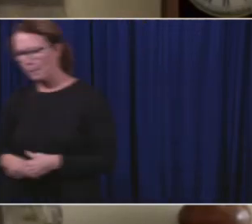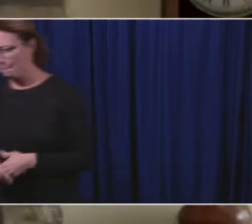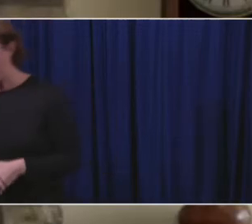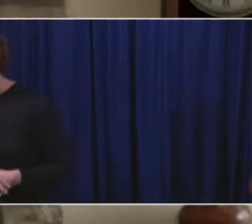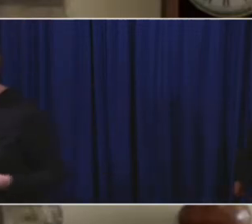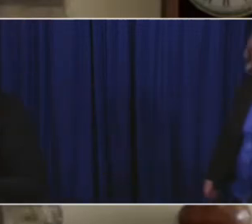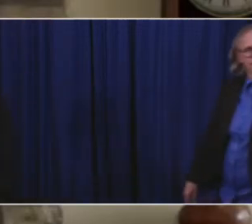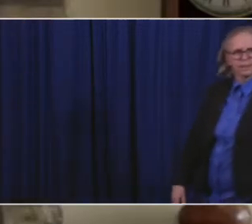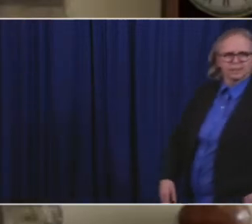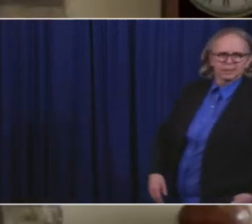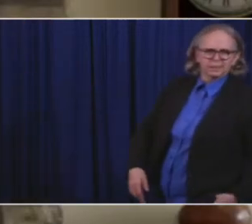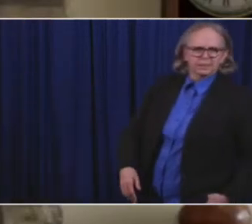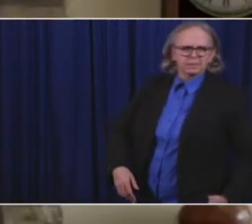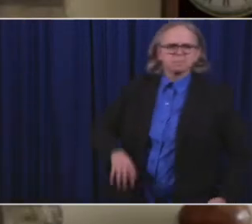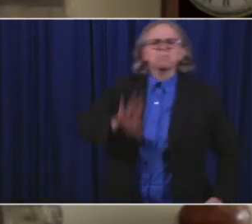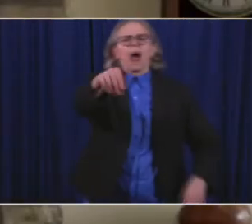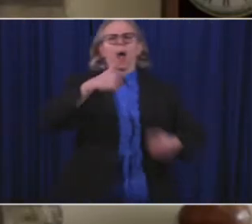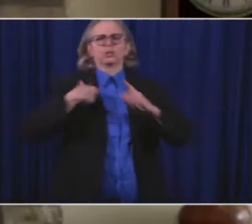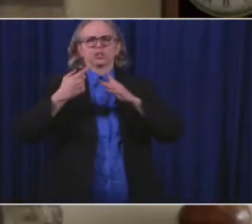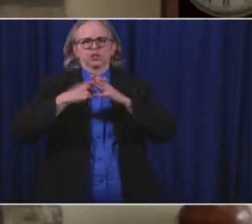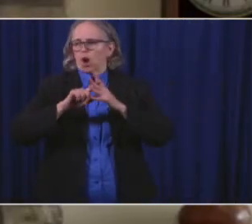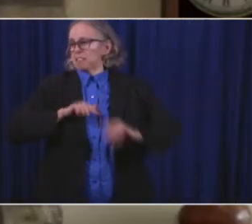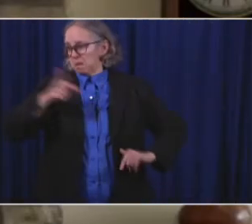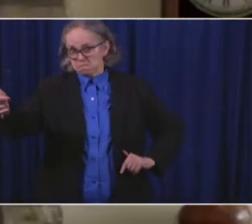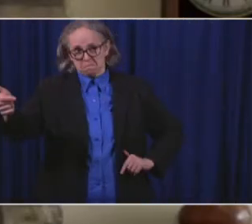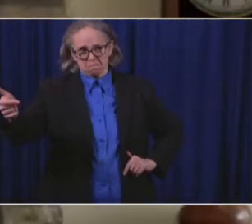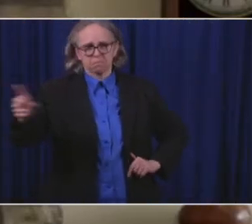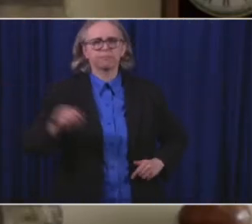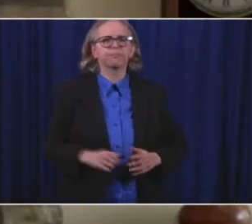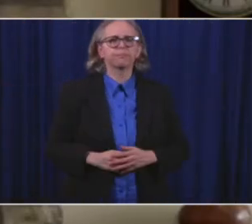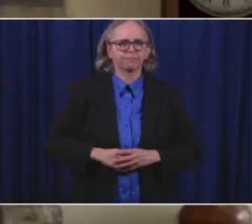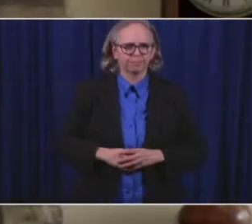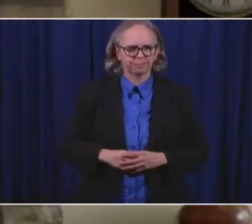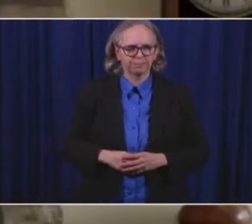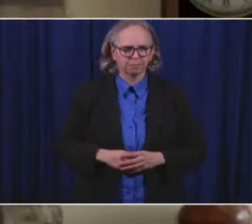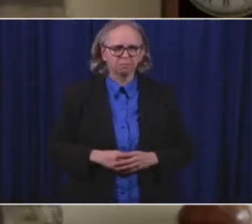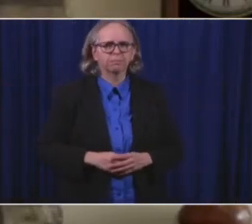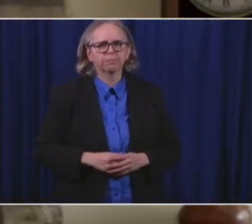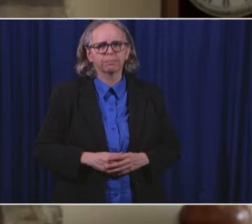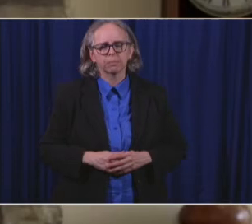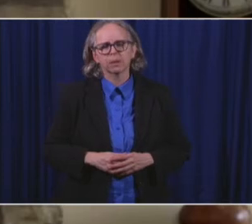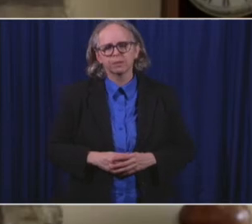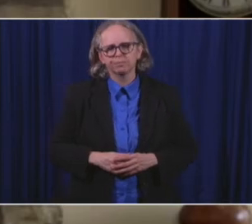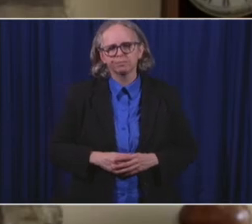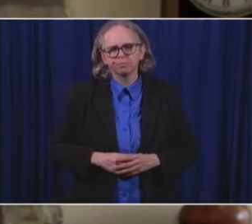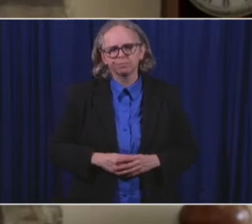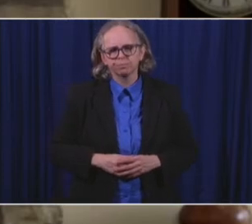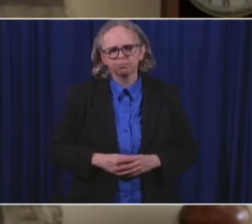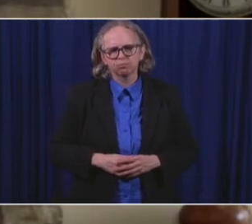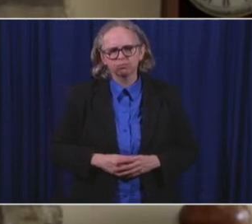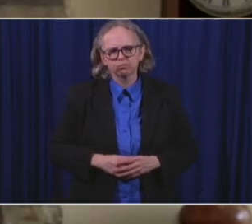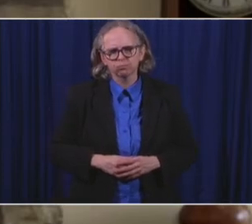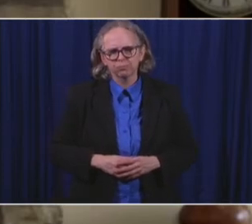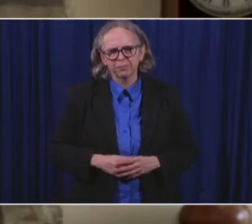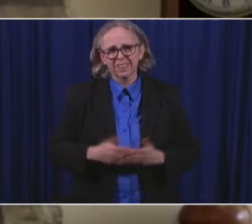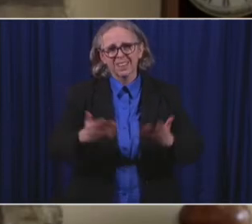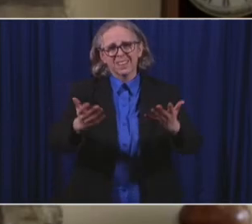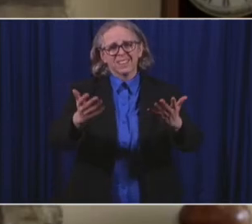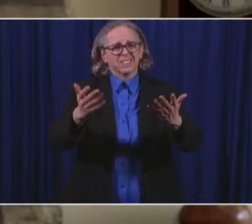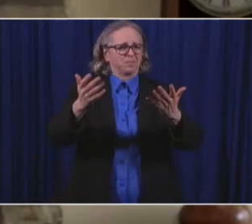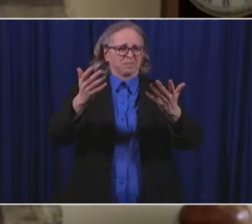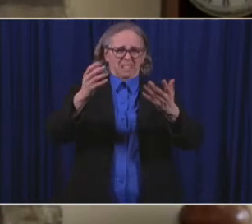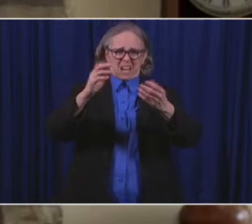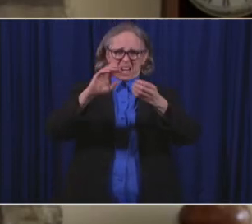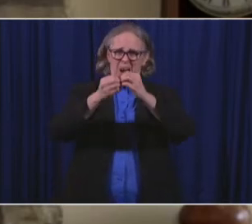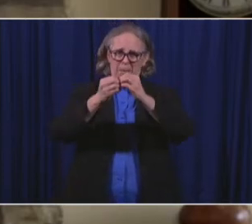very, I'll start and then I'll get the doctor on. But these numbers are just not sustainable.